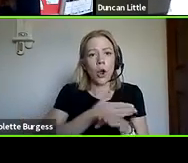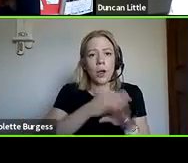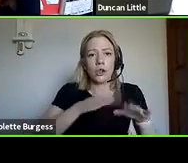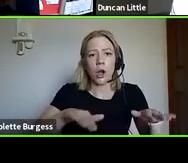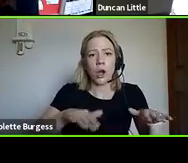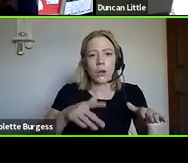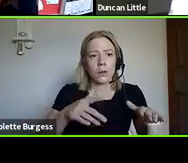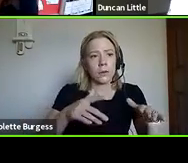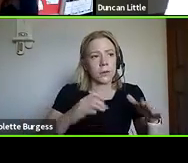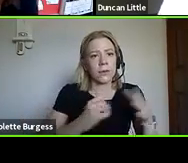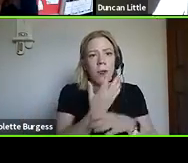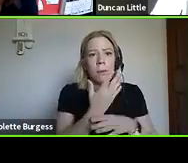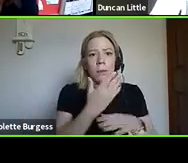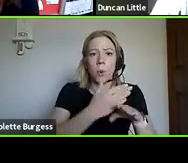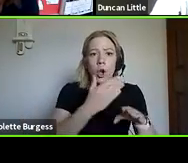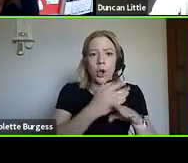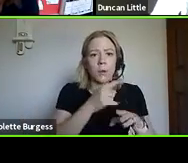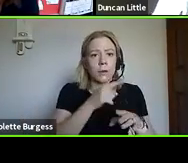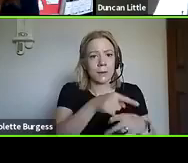that you've met?